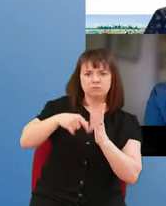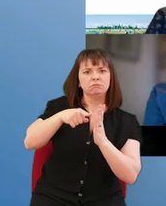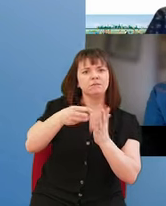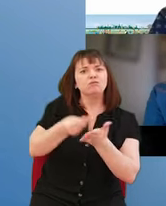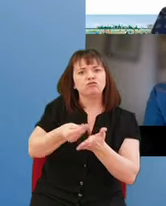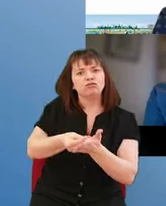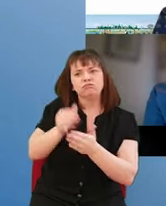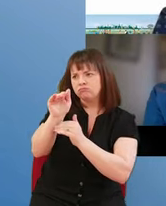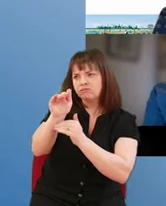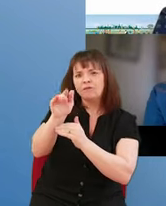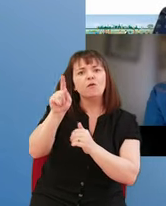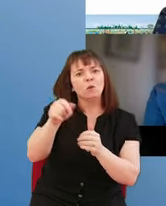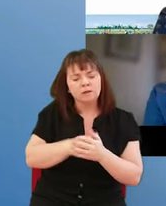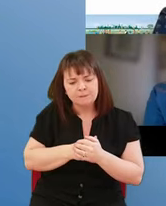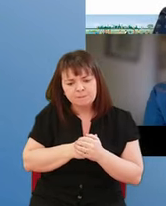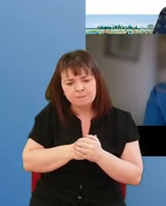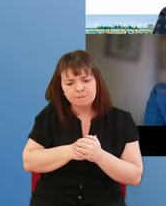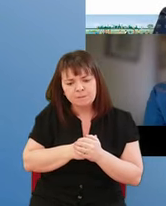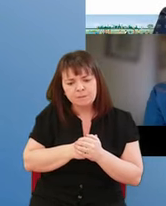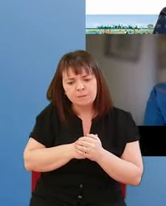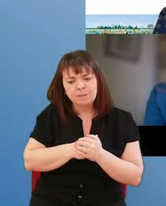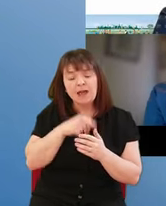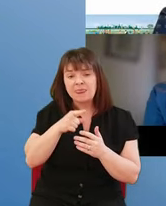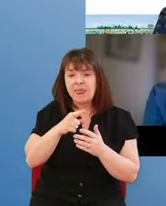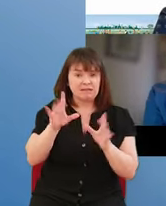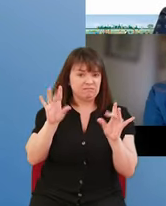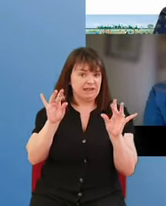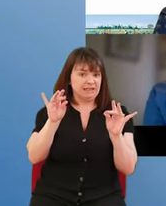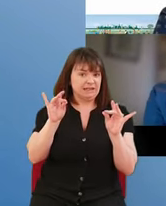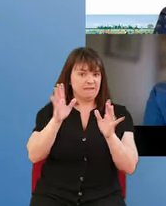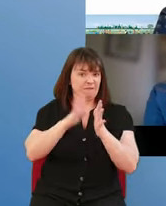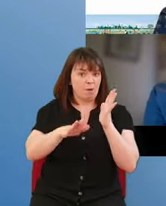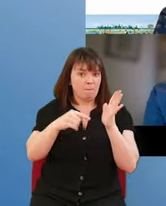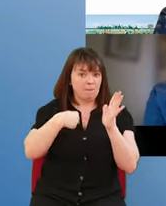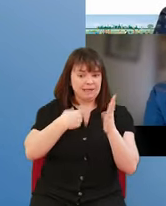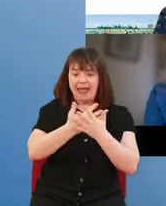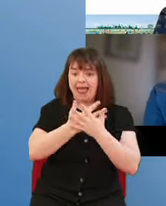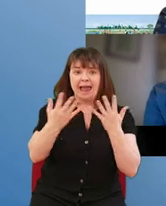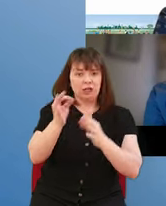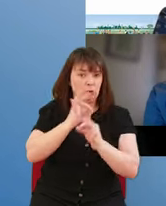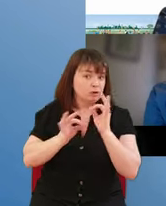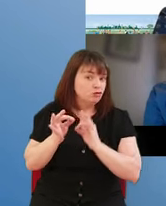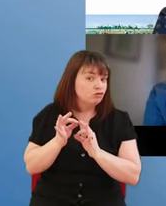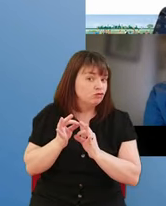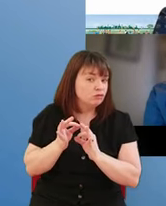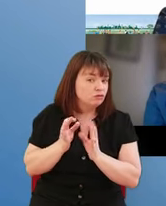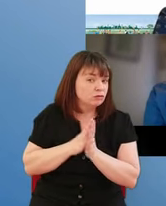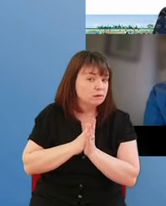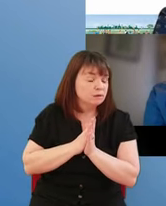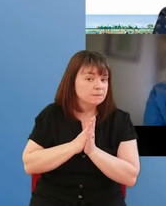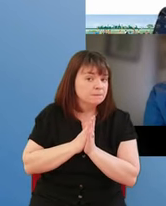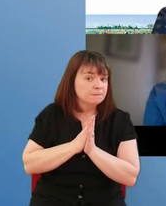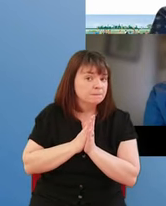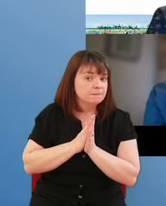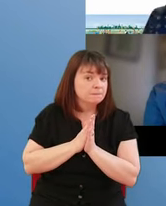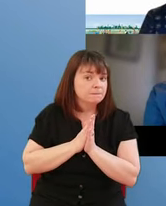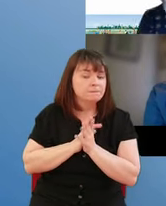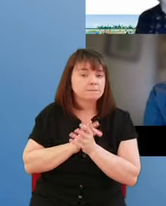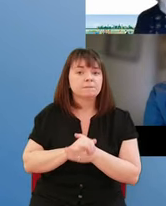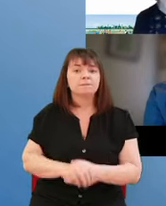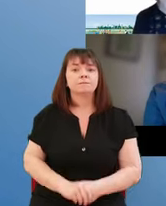Thank you, James. Hein. Yeah, thank you, James. You mentioned on